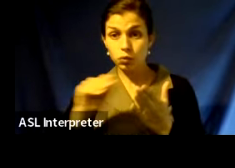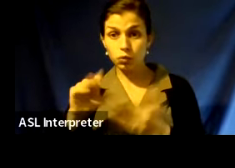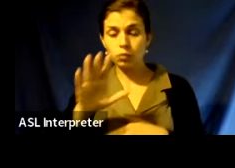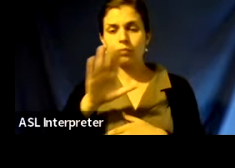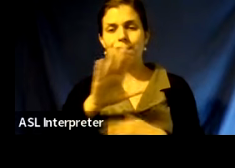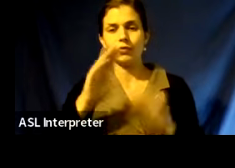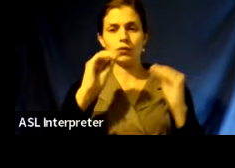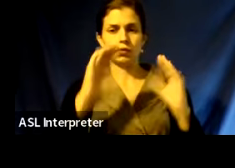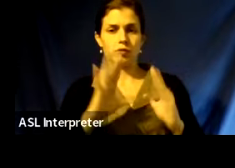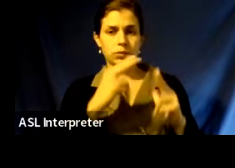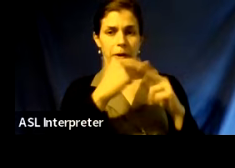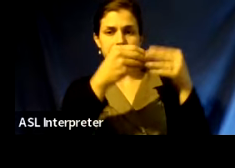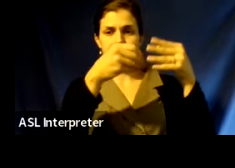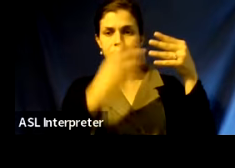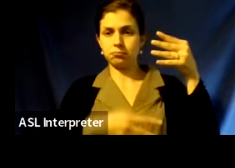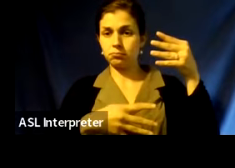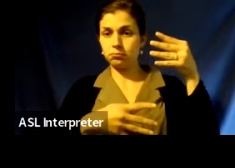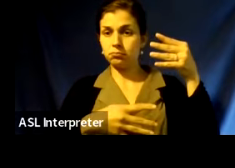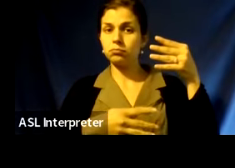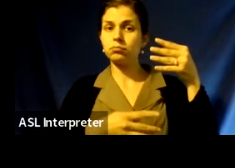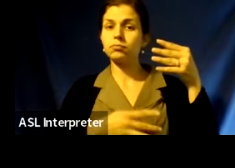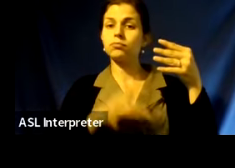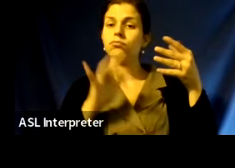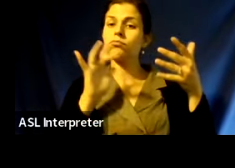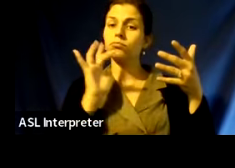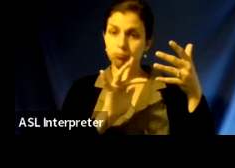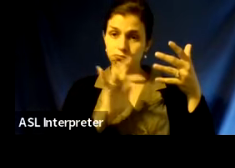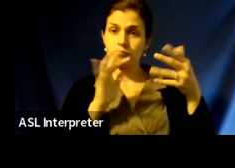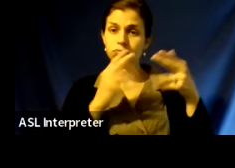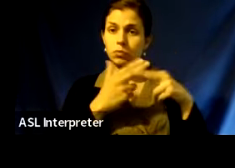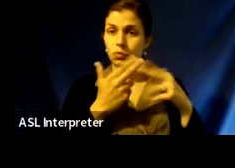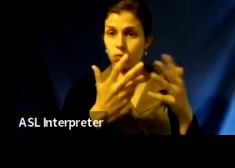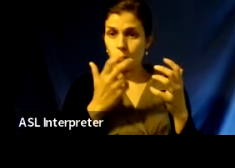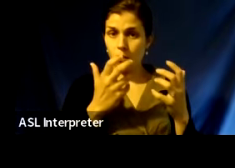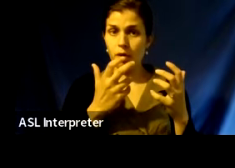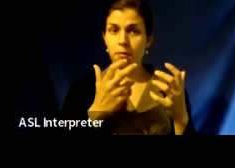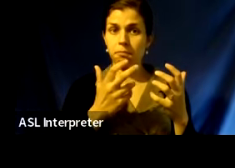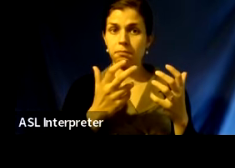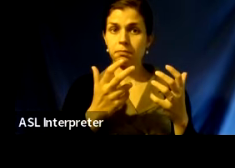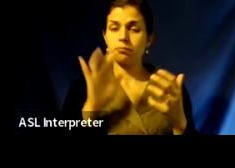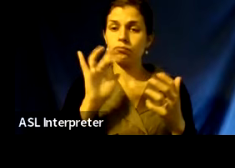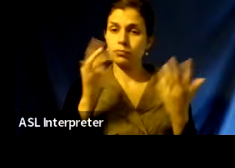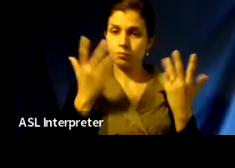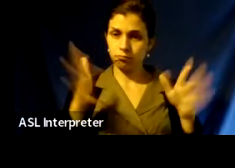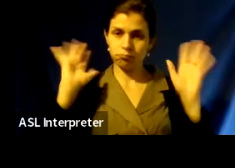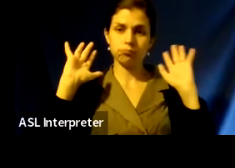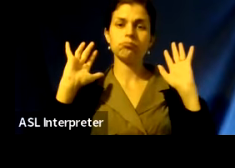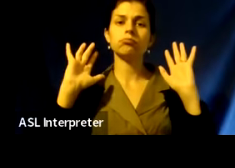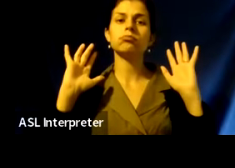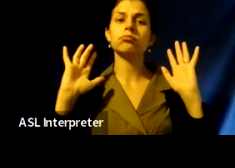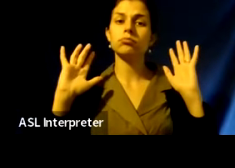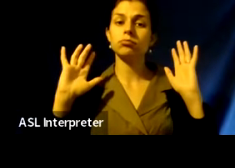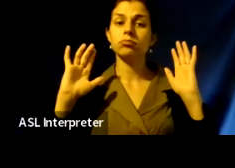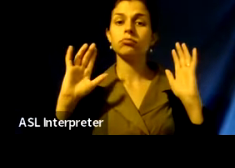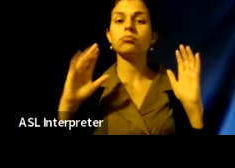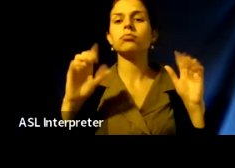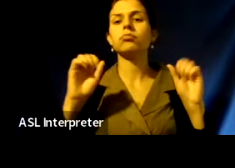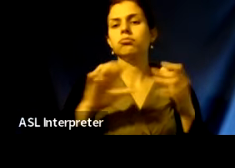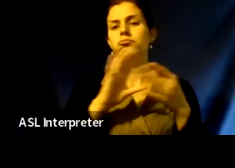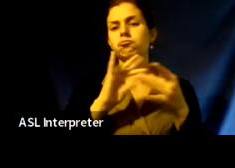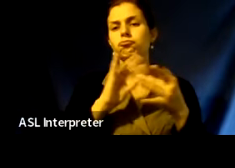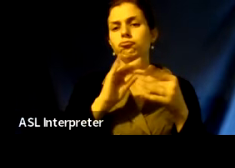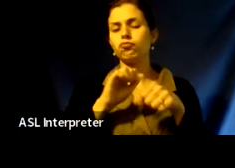You can tap the name of the teacher you want to contact, then tap Done, and then you can send a